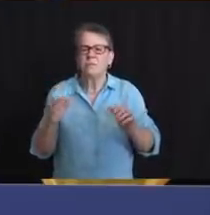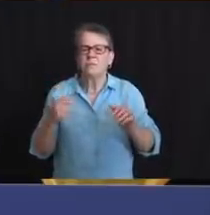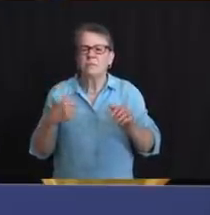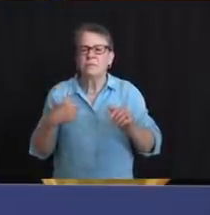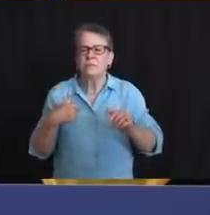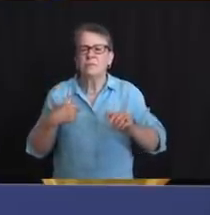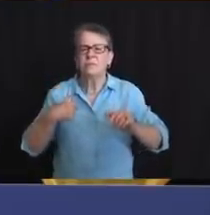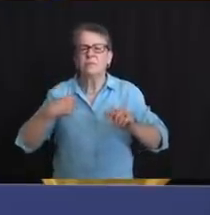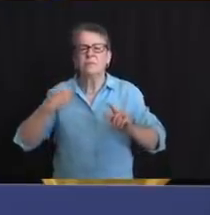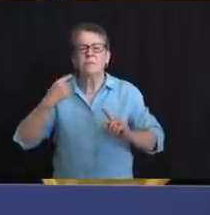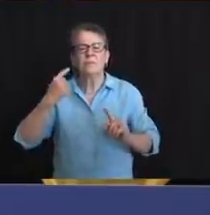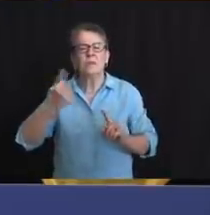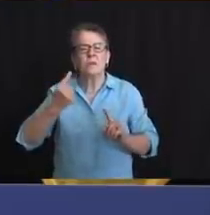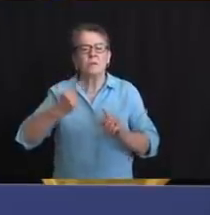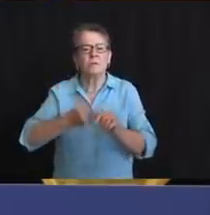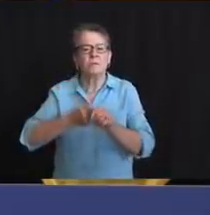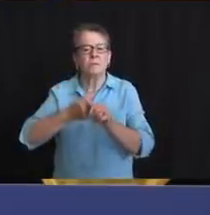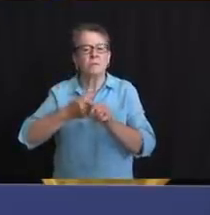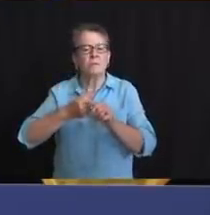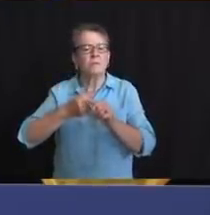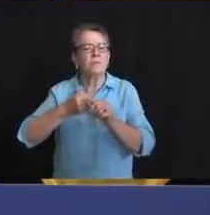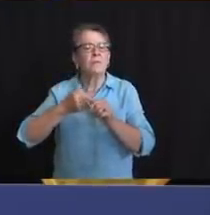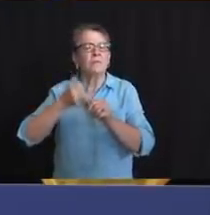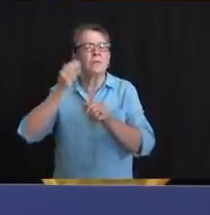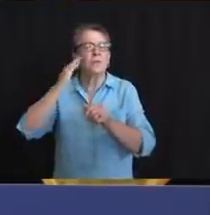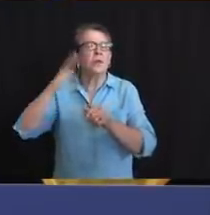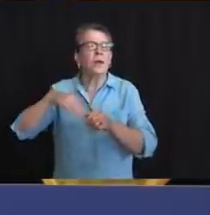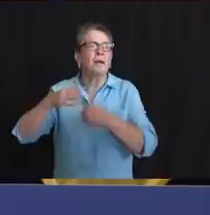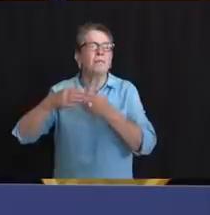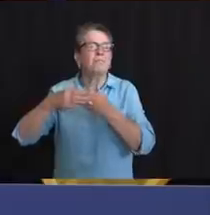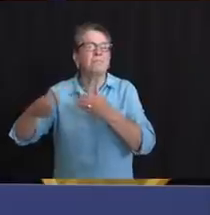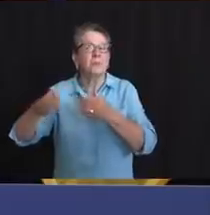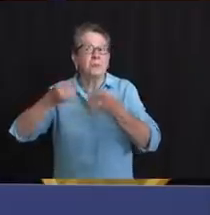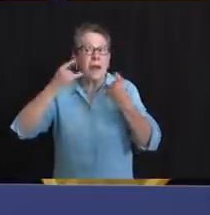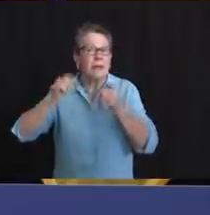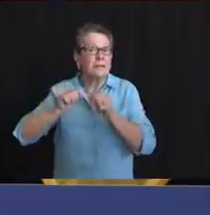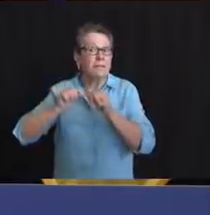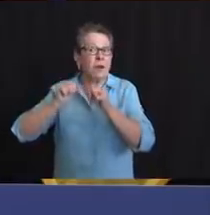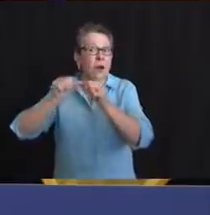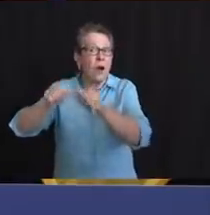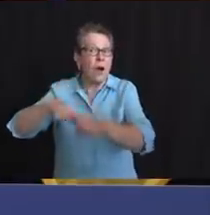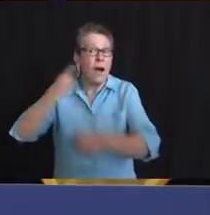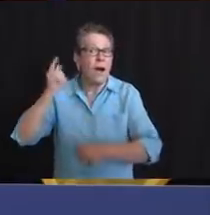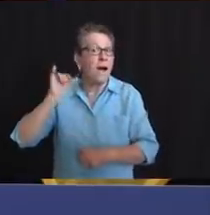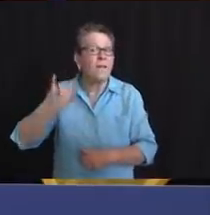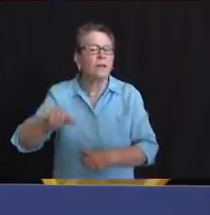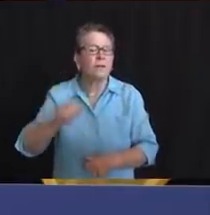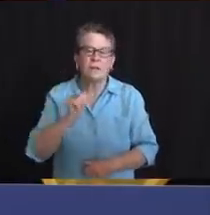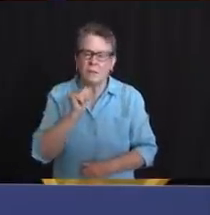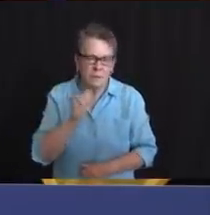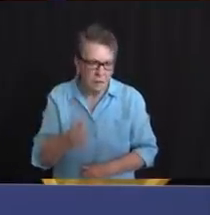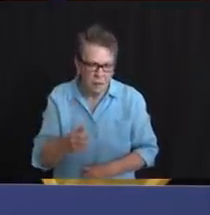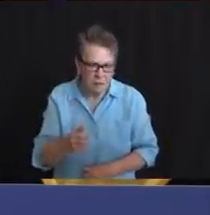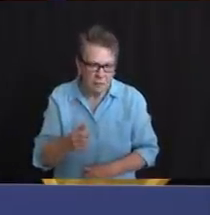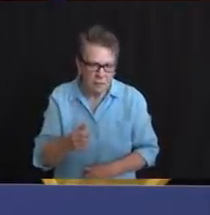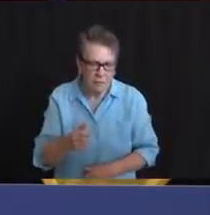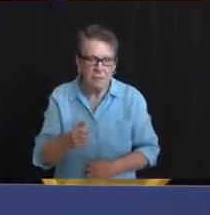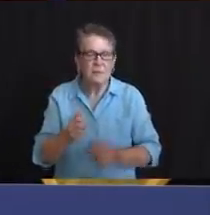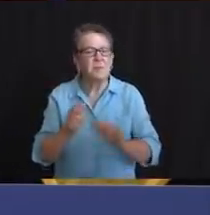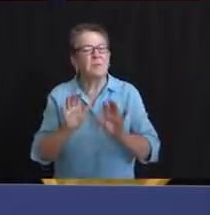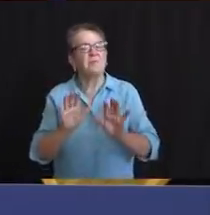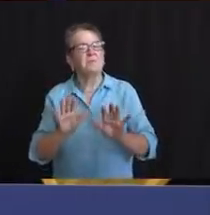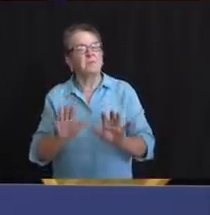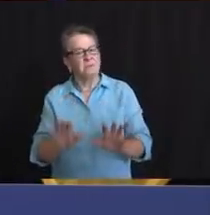was something we always knew, and we've said that many times. We think based on the numbers and based on the timing and frankly the ability